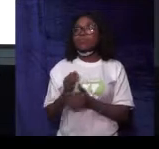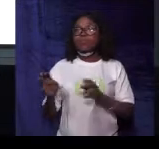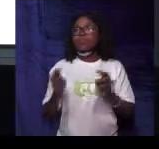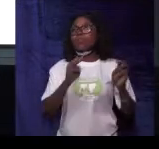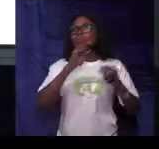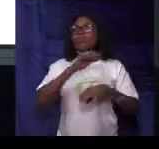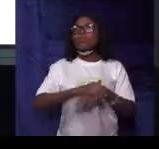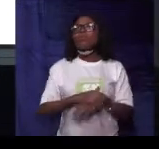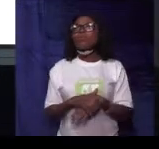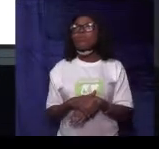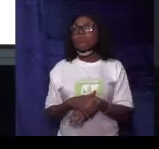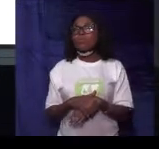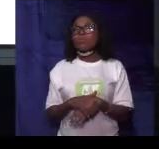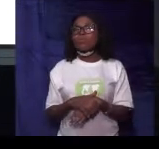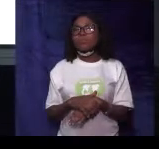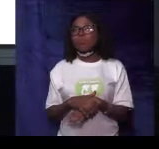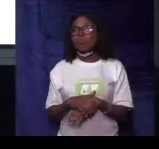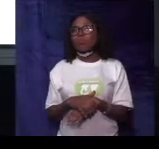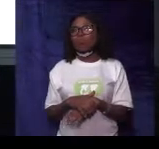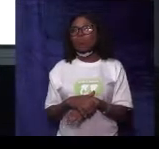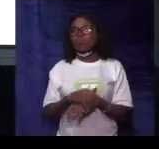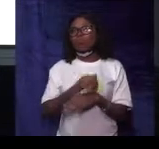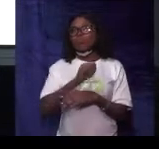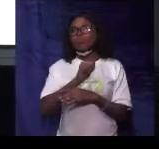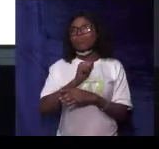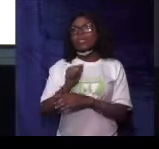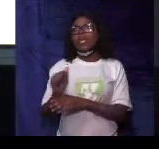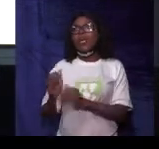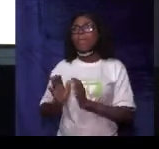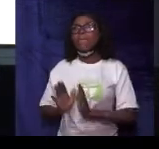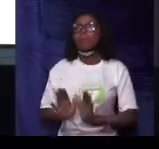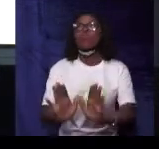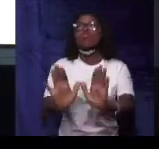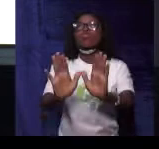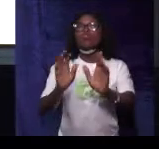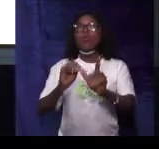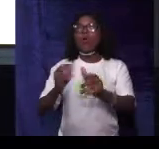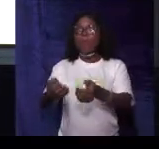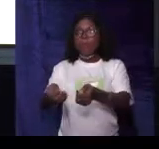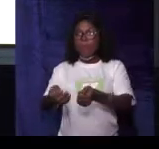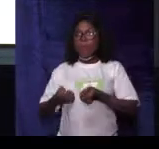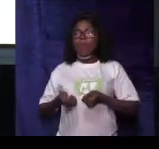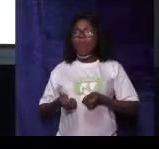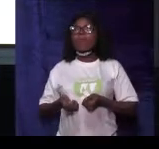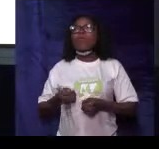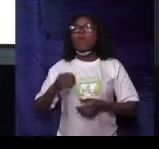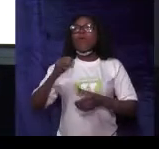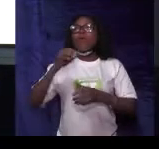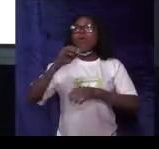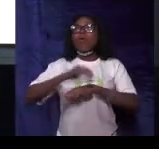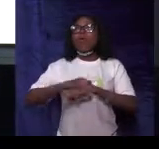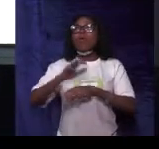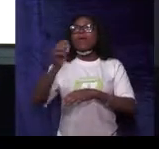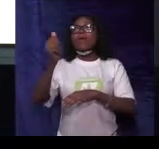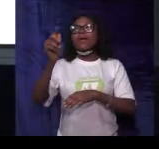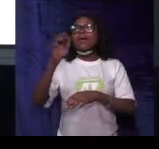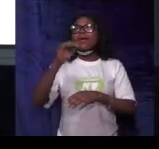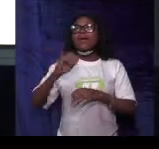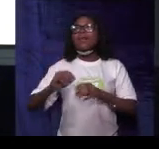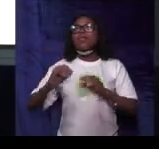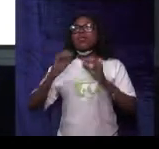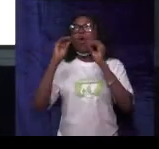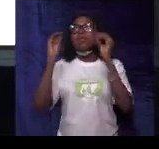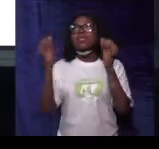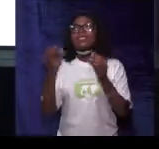Brilliant one. Moving on to the next question. Here we have a push or pull on an object